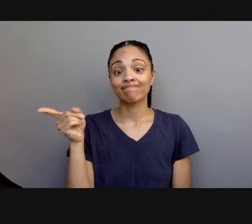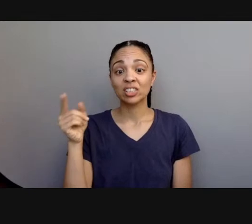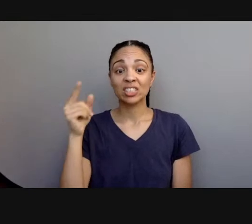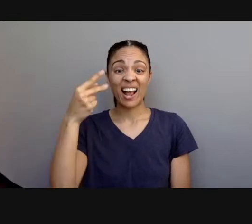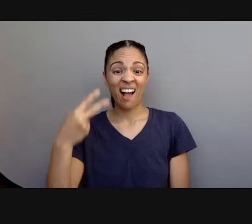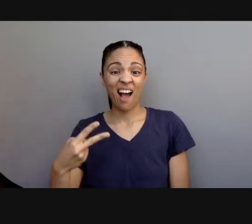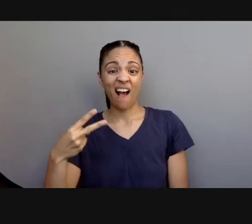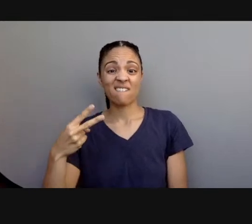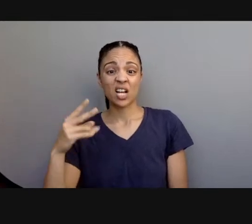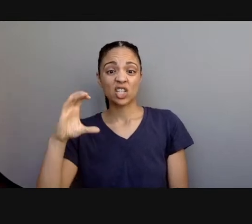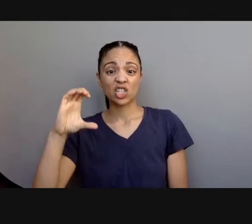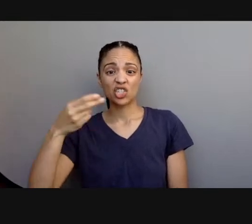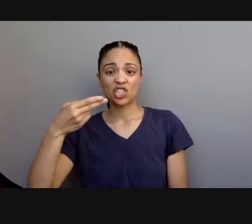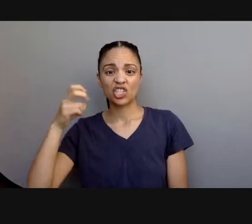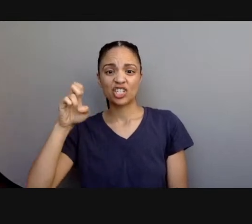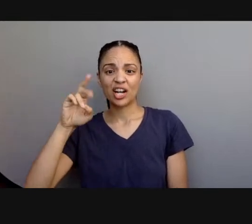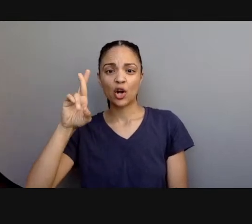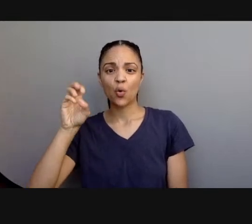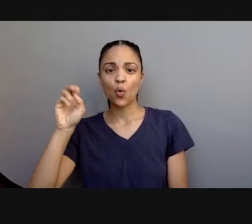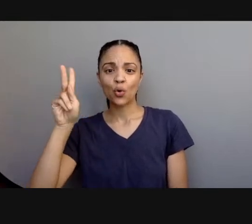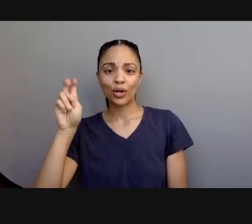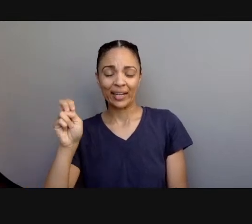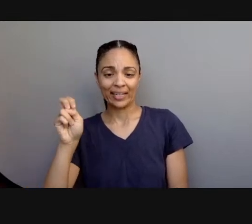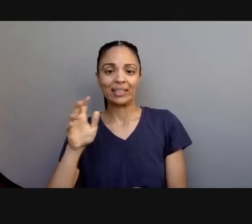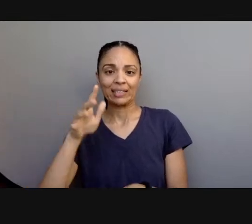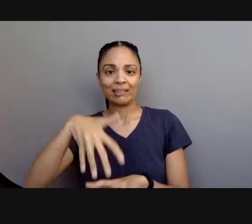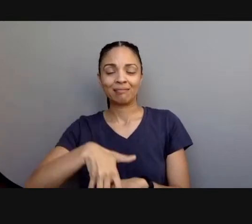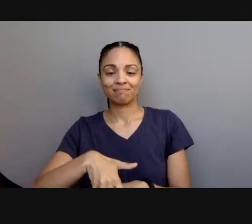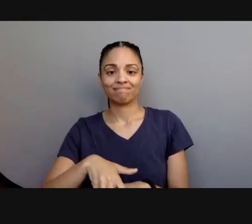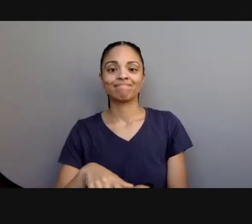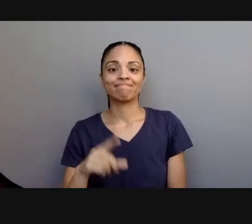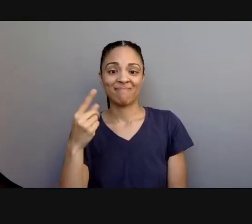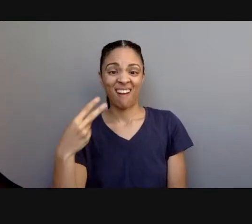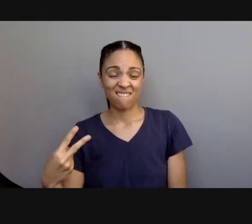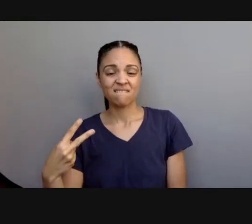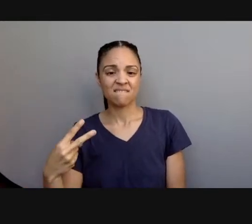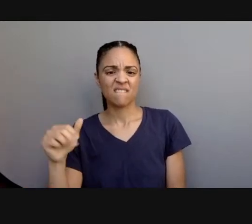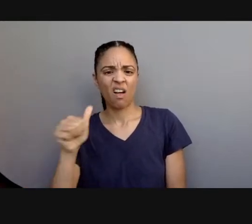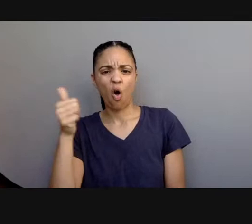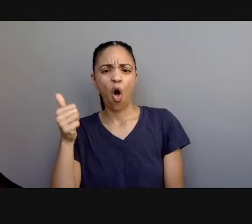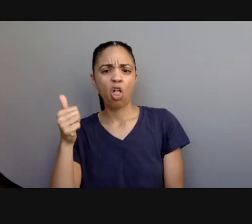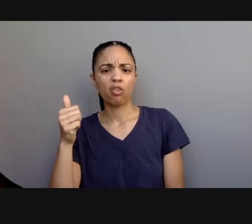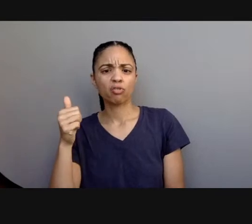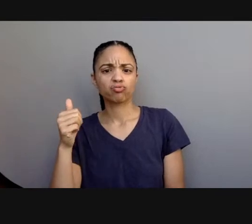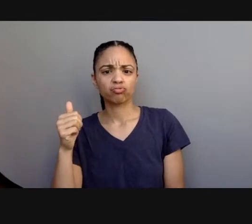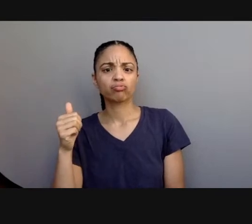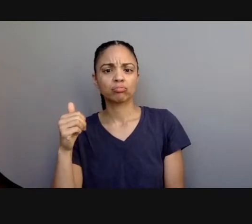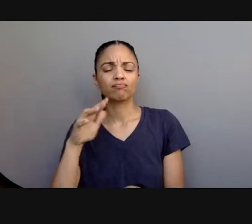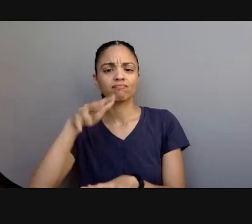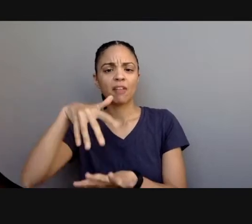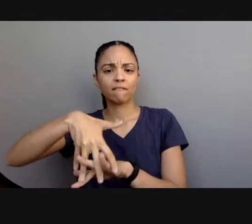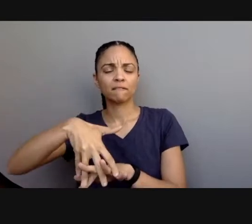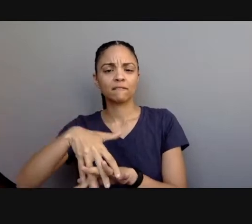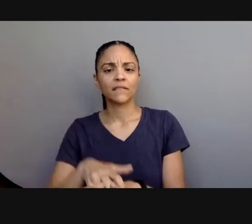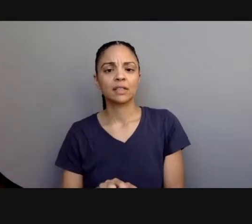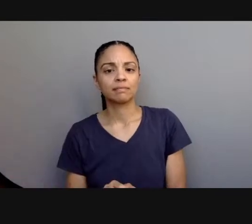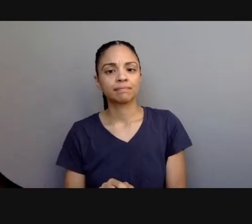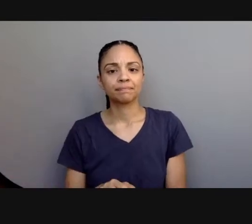half African American. So yeah, just a lot of strong roots there. Did you ever get to meet her?